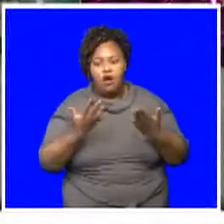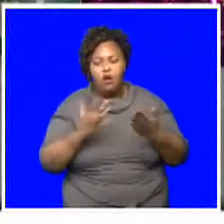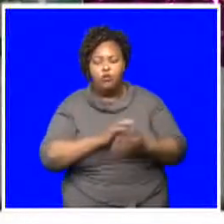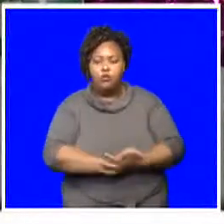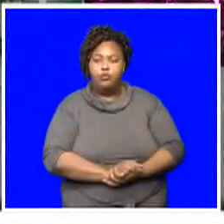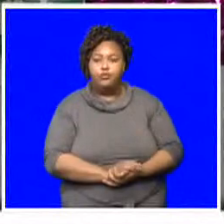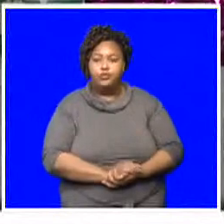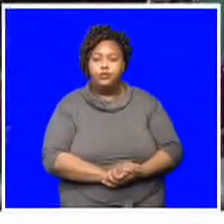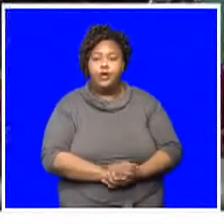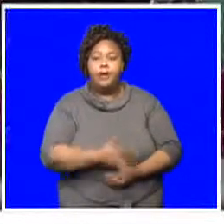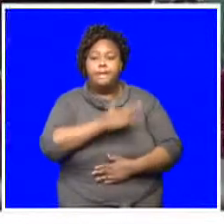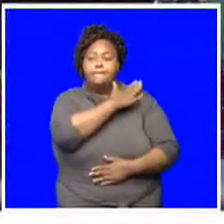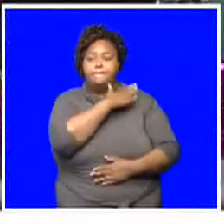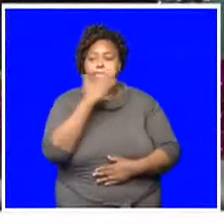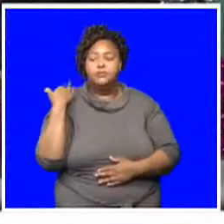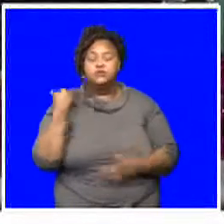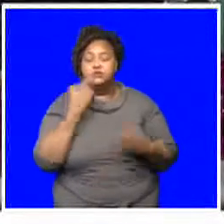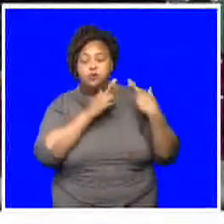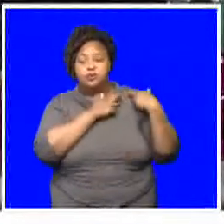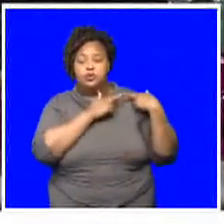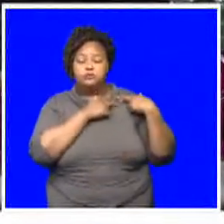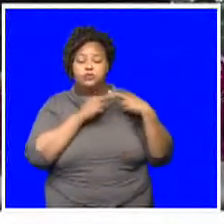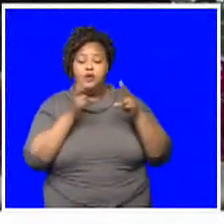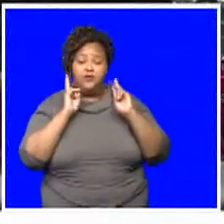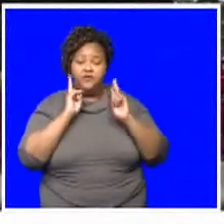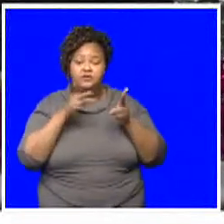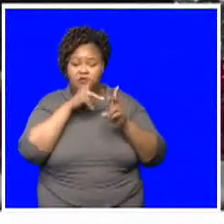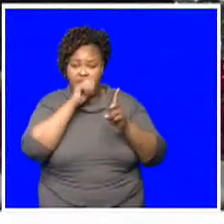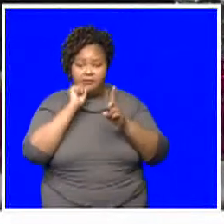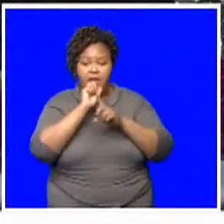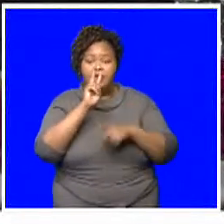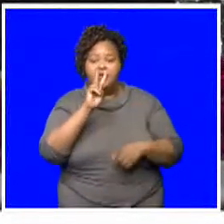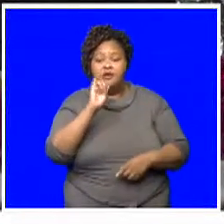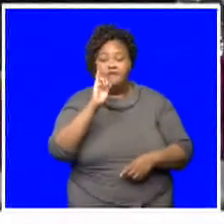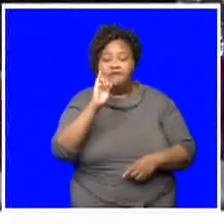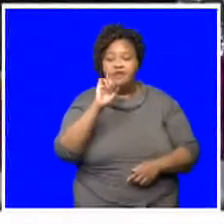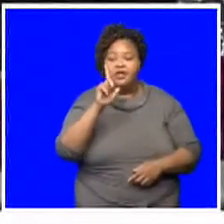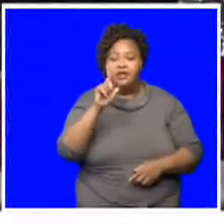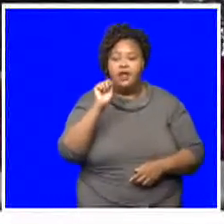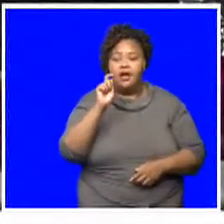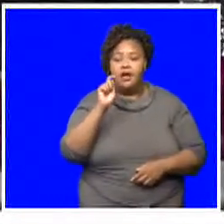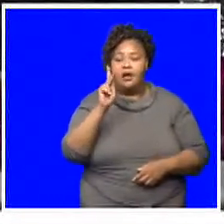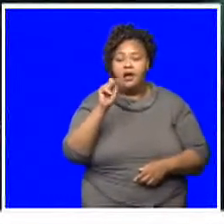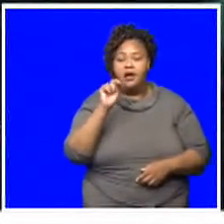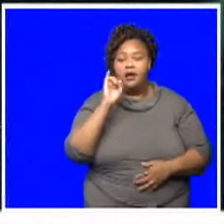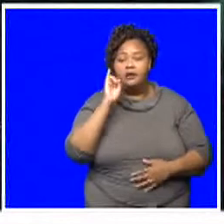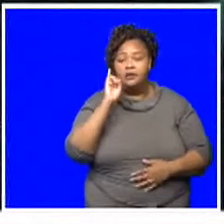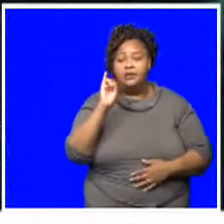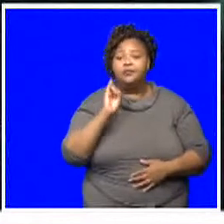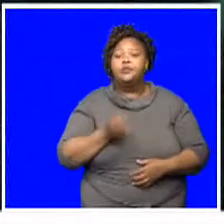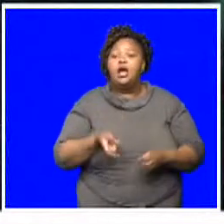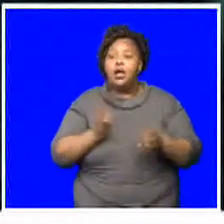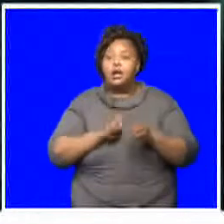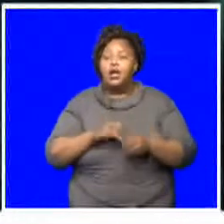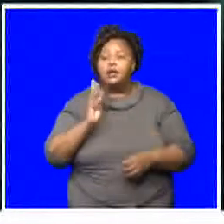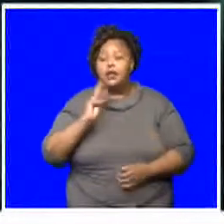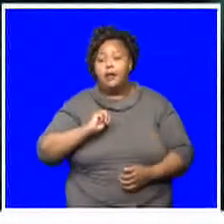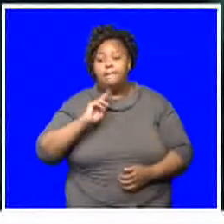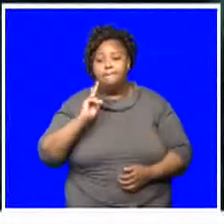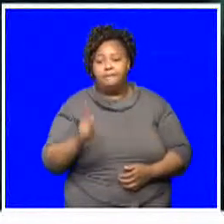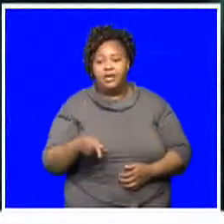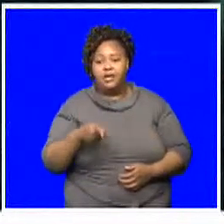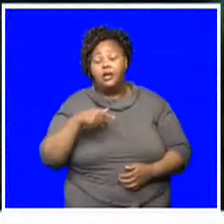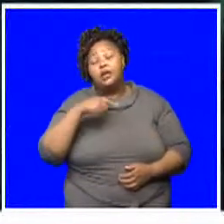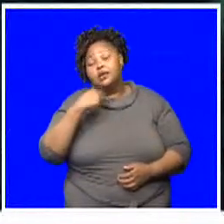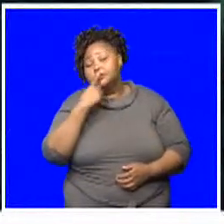overcome. The Minister of Tourism and Environmental Affairs, Moses Vilagati, who is also a member of Parliament in this constituency,